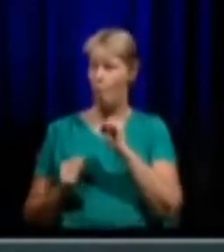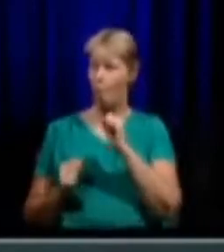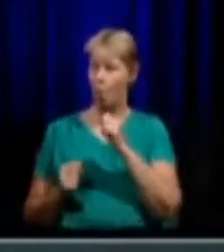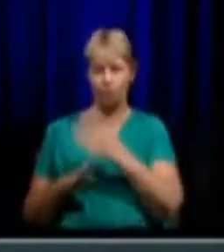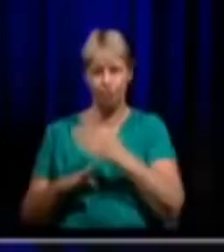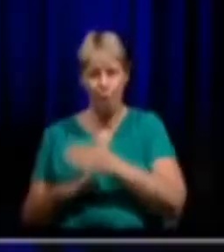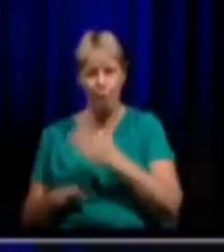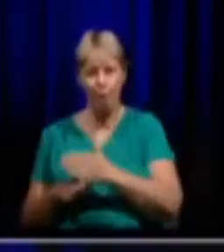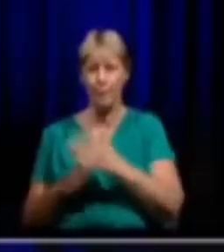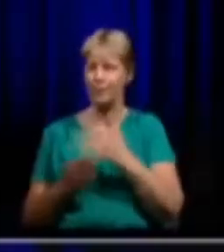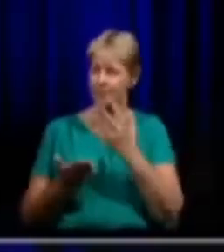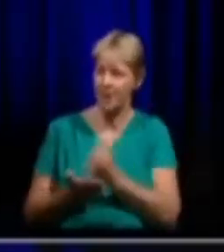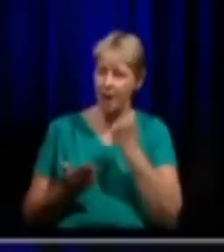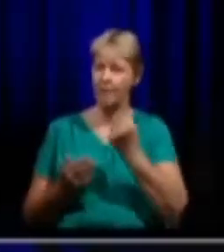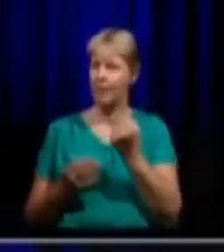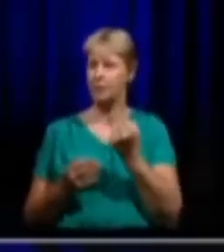our savings.